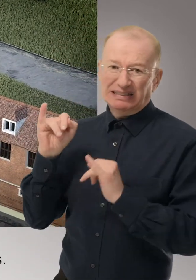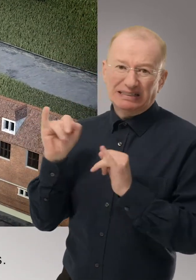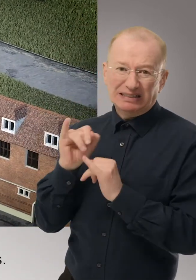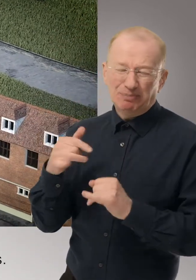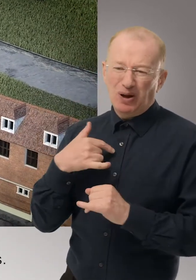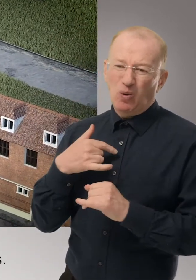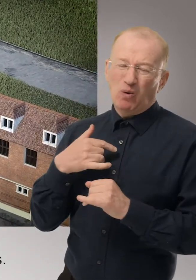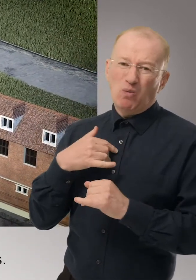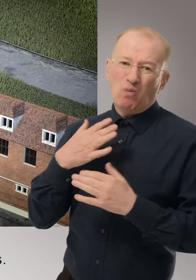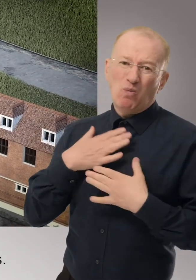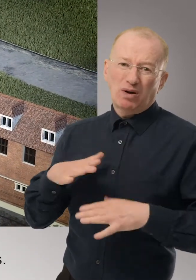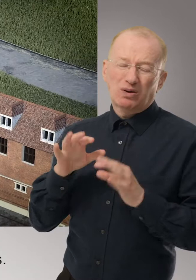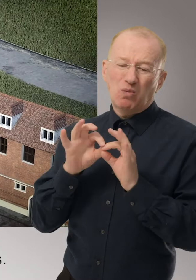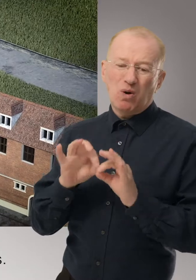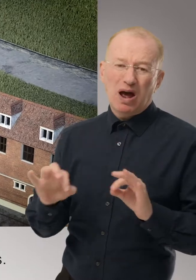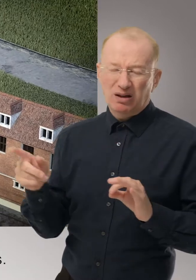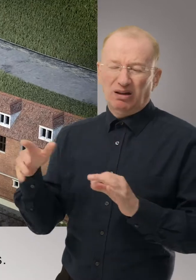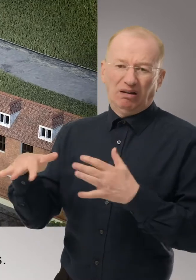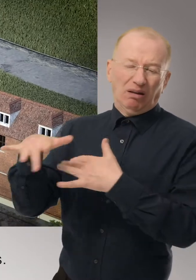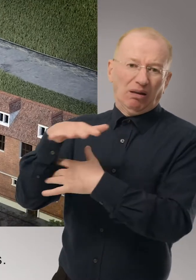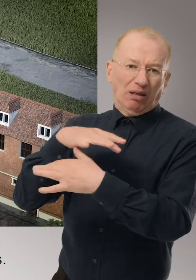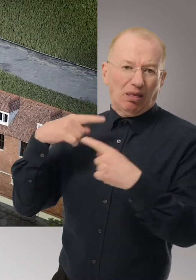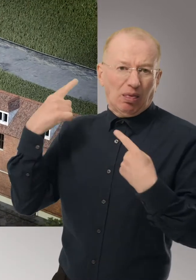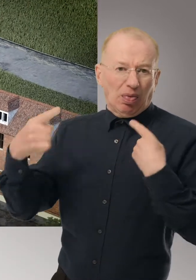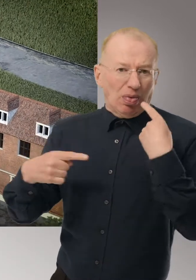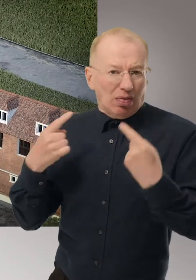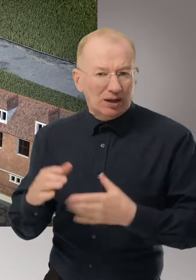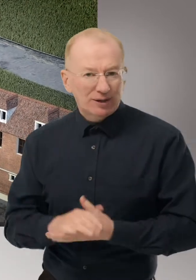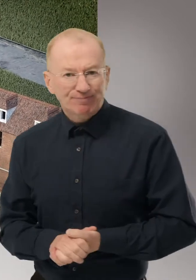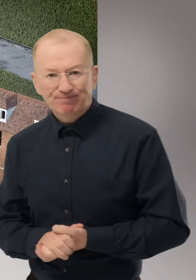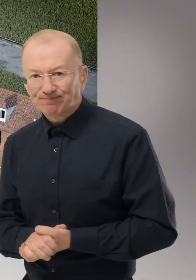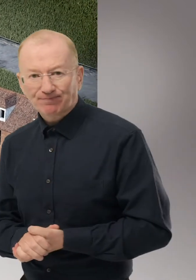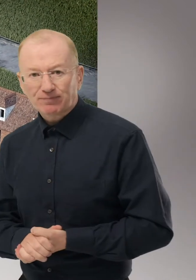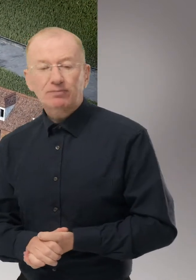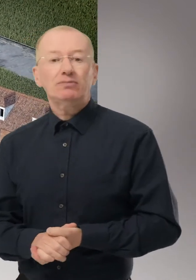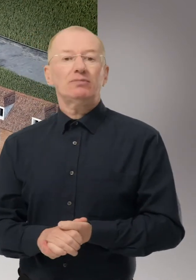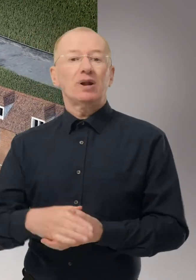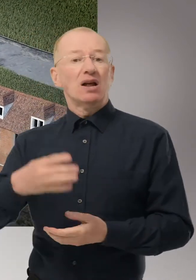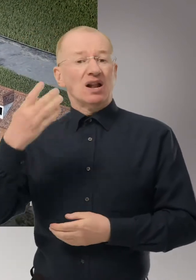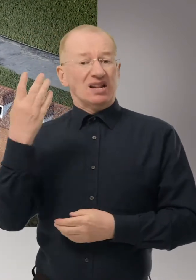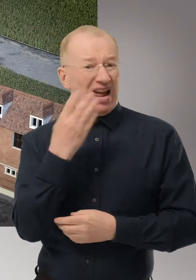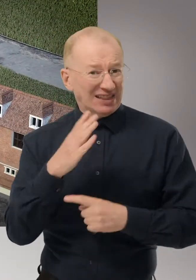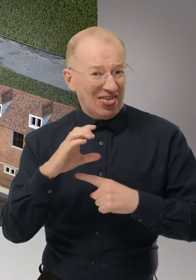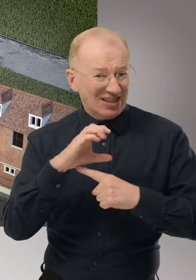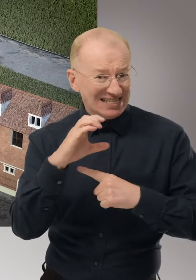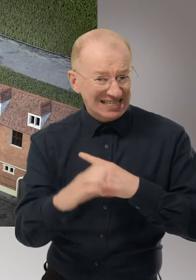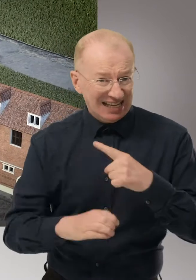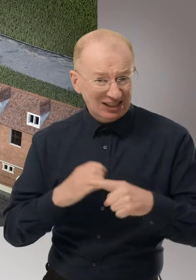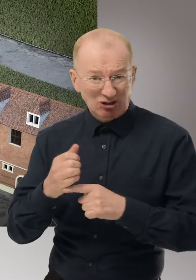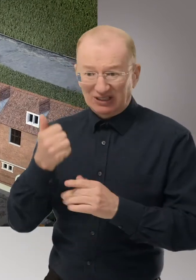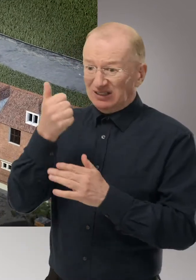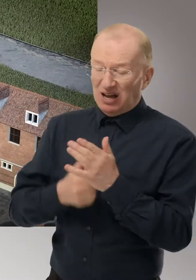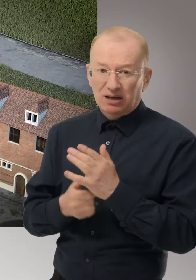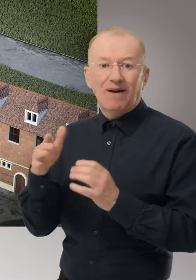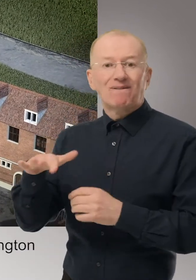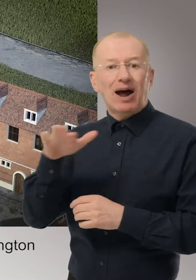and rented out to tenants by a succession of owners. At times there were 6 different families here, all living in different parts